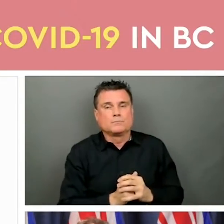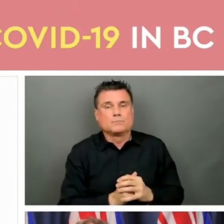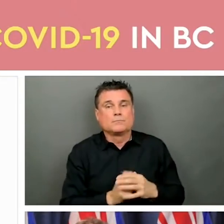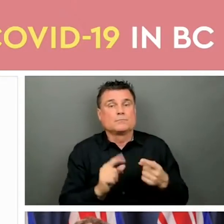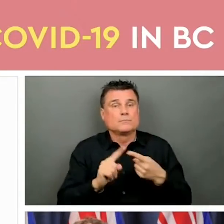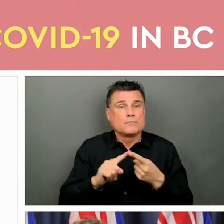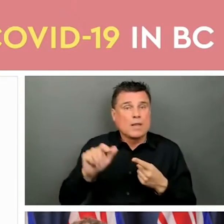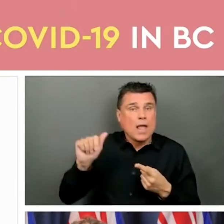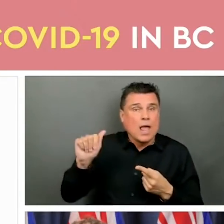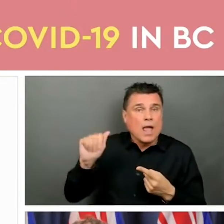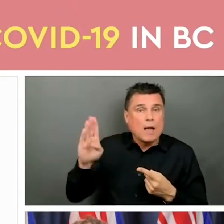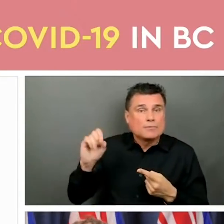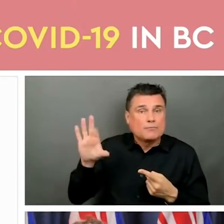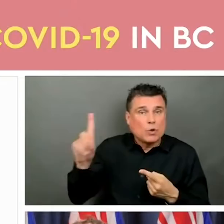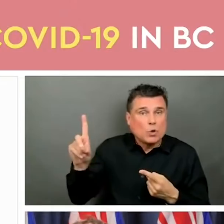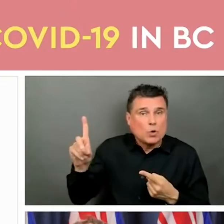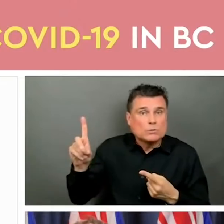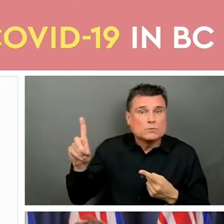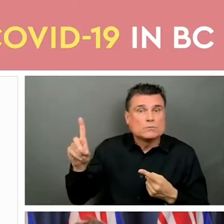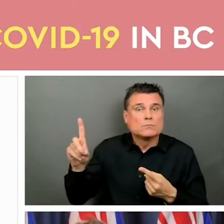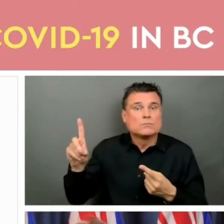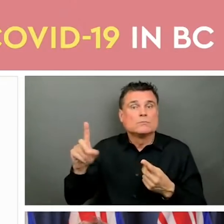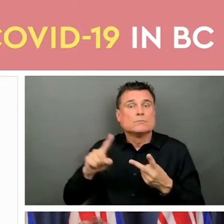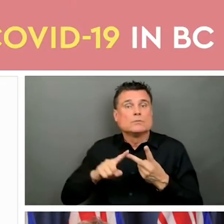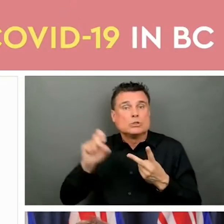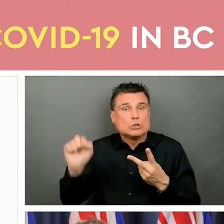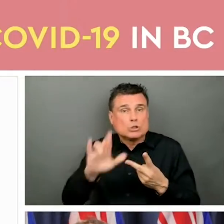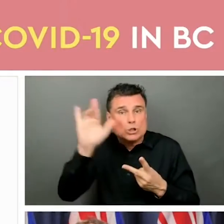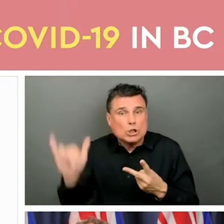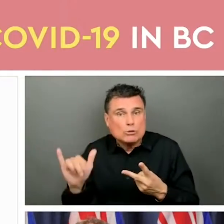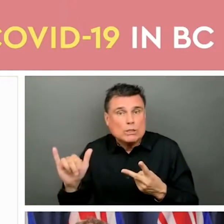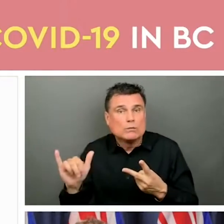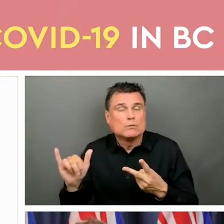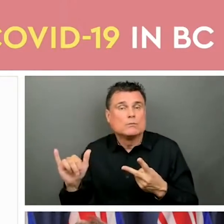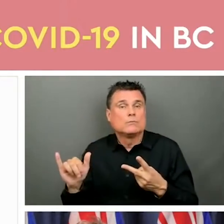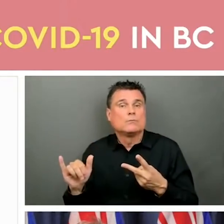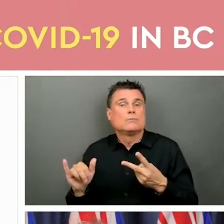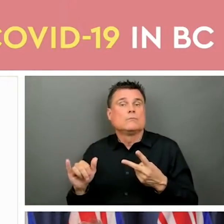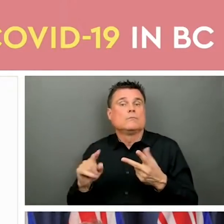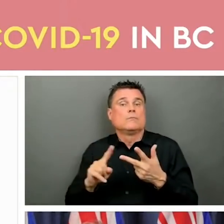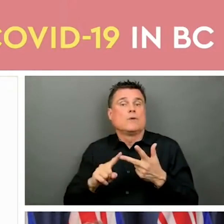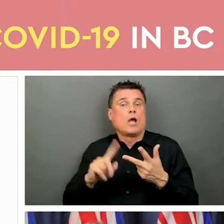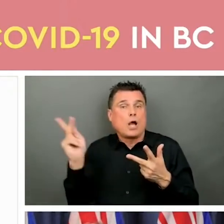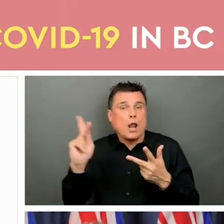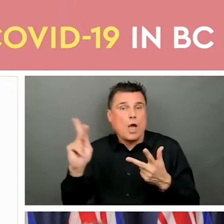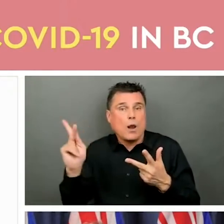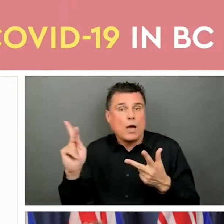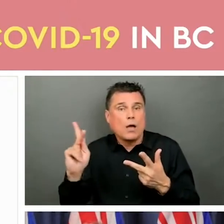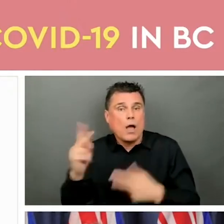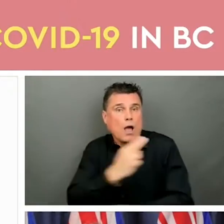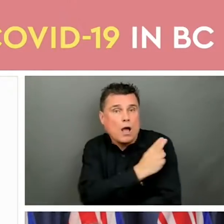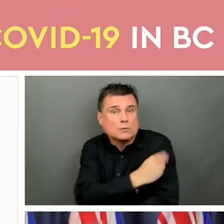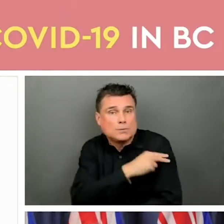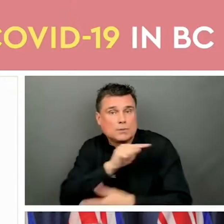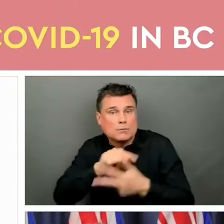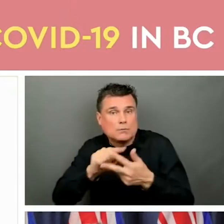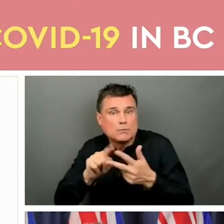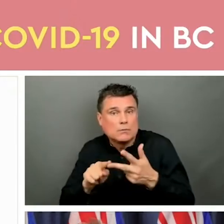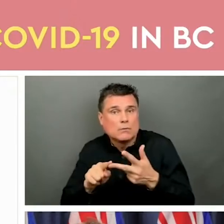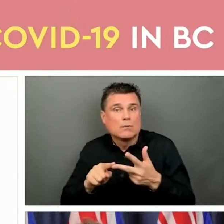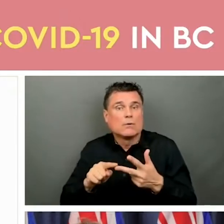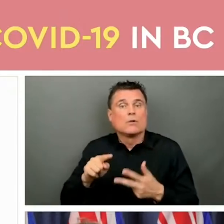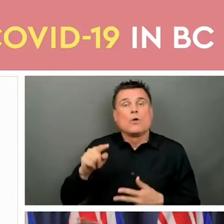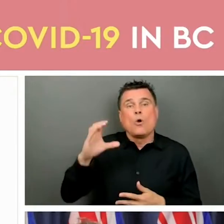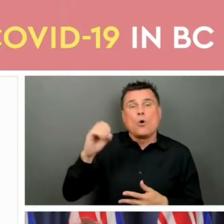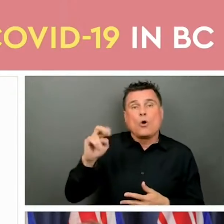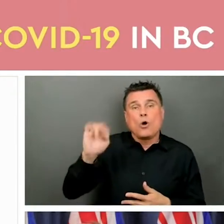why across BC we need measures across BC to address the challenges we're facing in terms of transmission. That there are